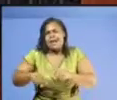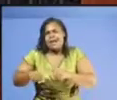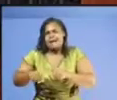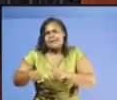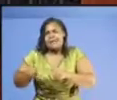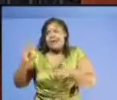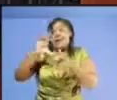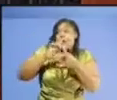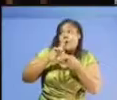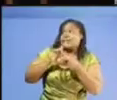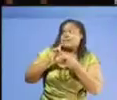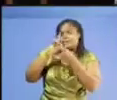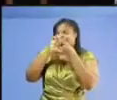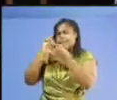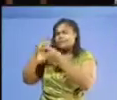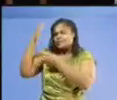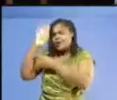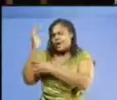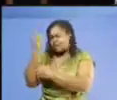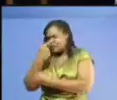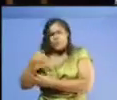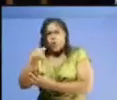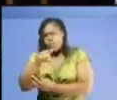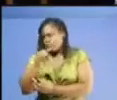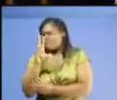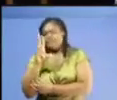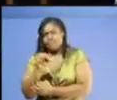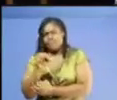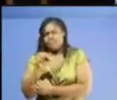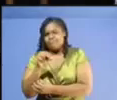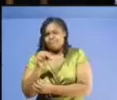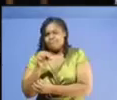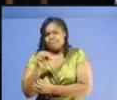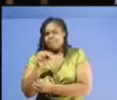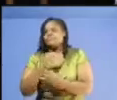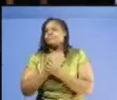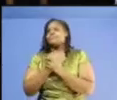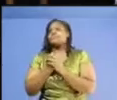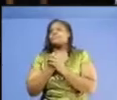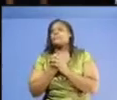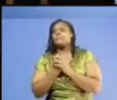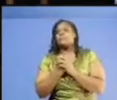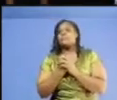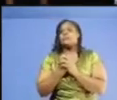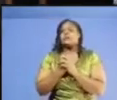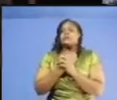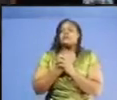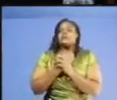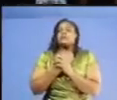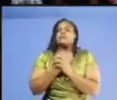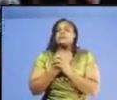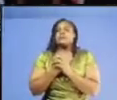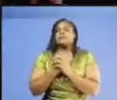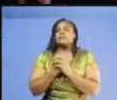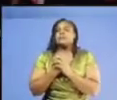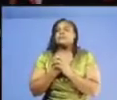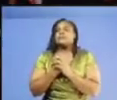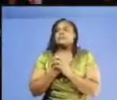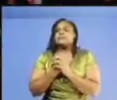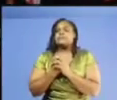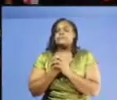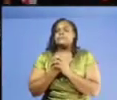of daughters whose loving parent was behind a glass